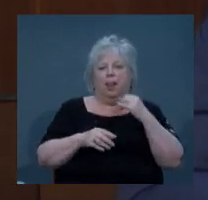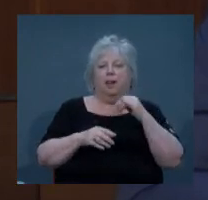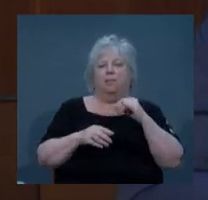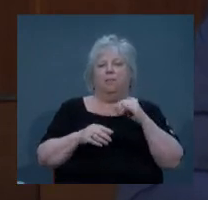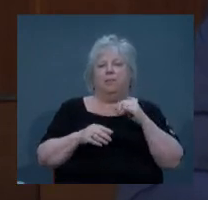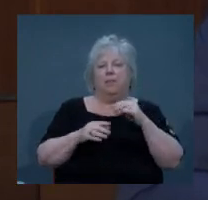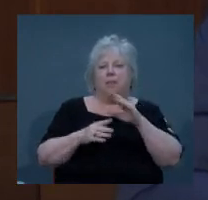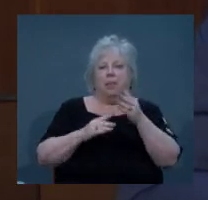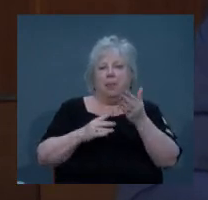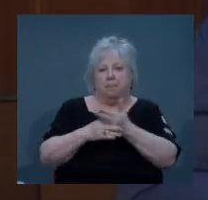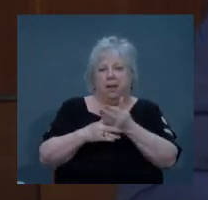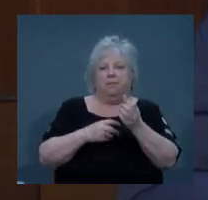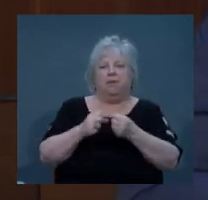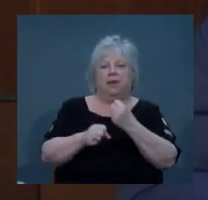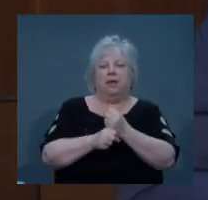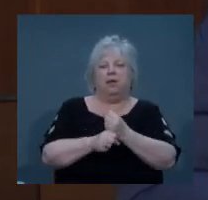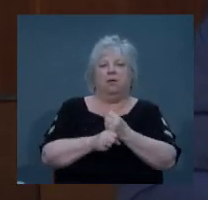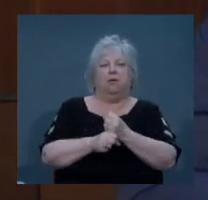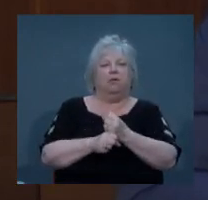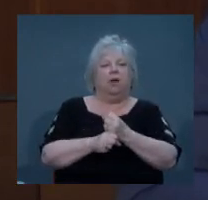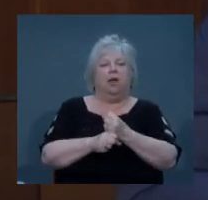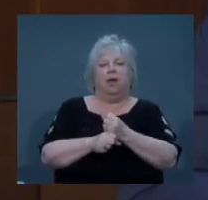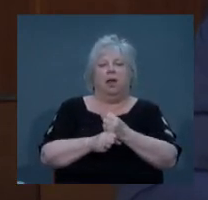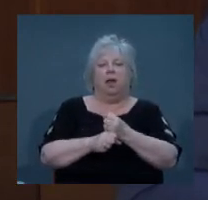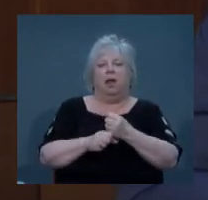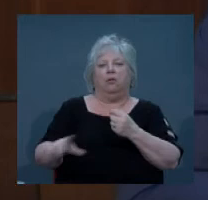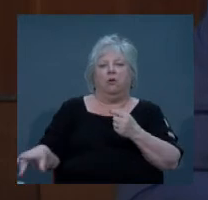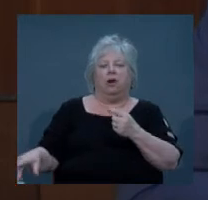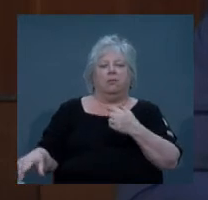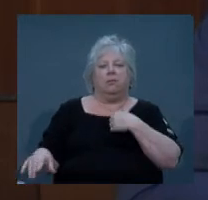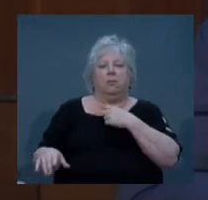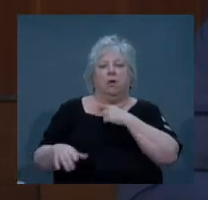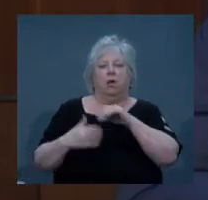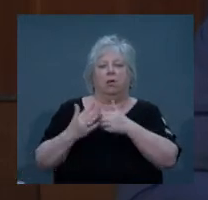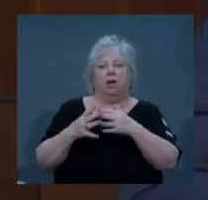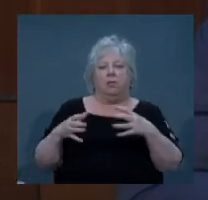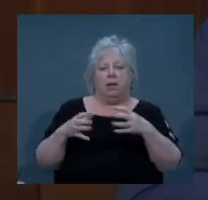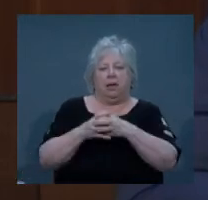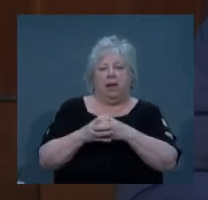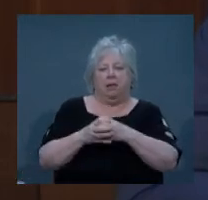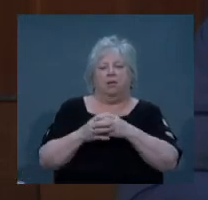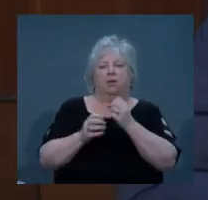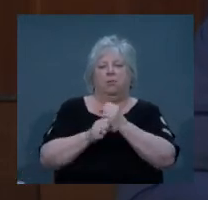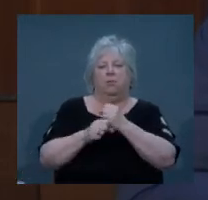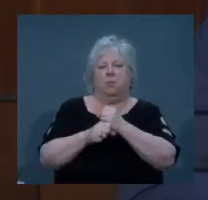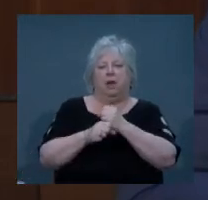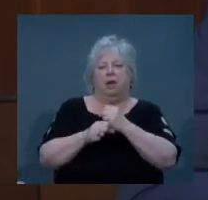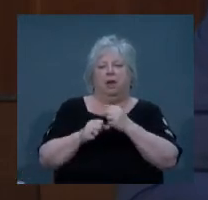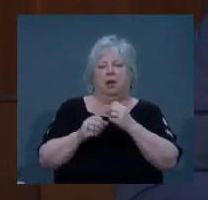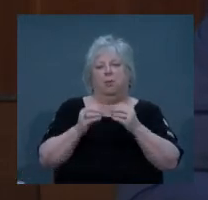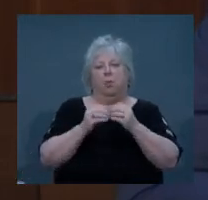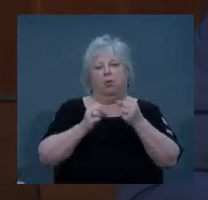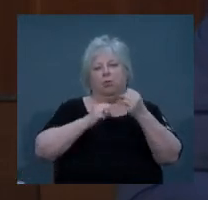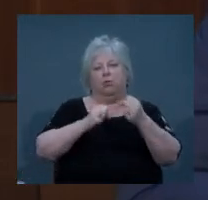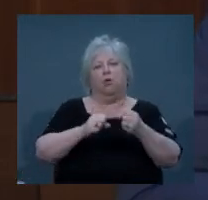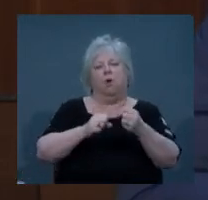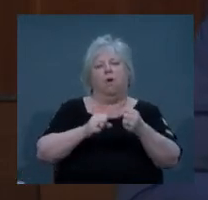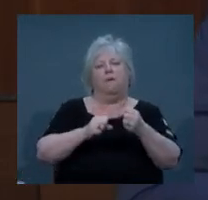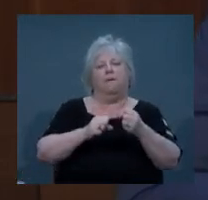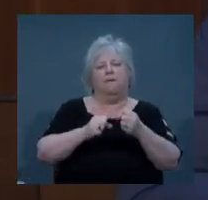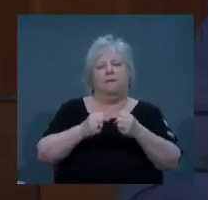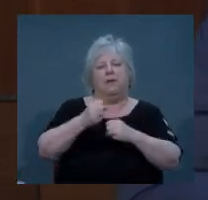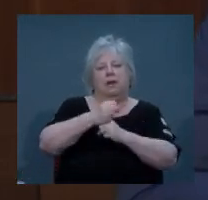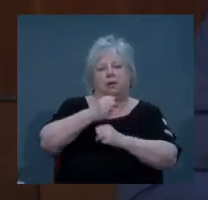committed, just as we were when we all came together to amend this budget to make certain that we put us on a firmer financial footing. And there are going to always